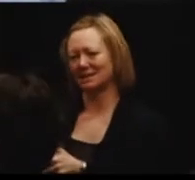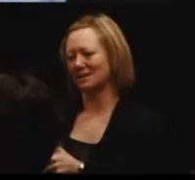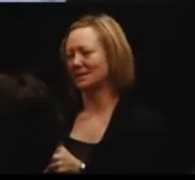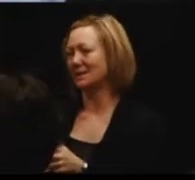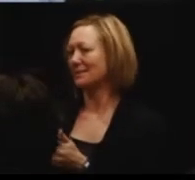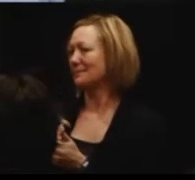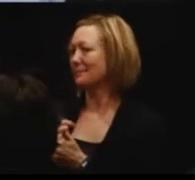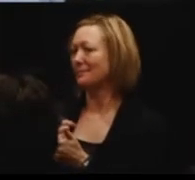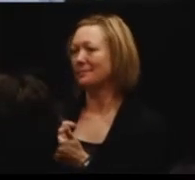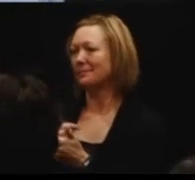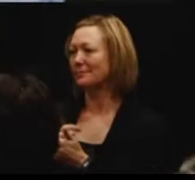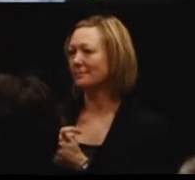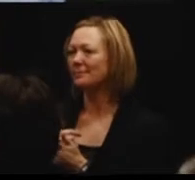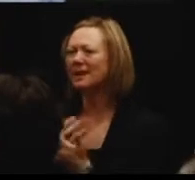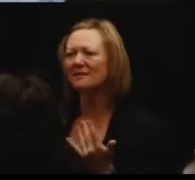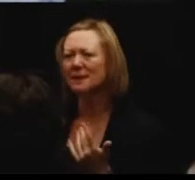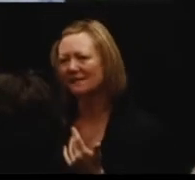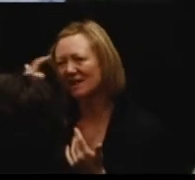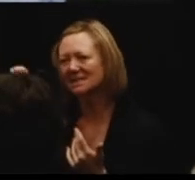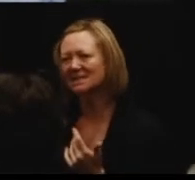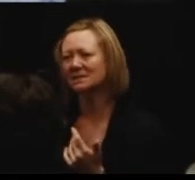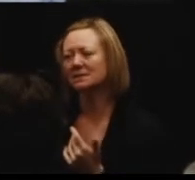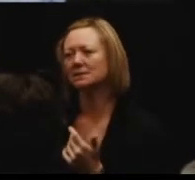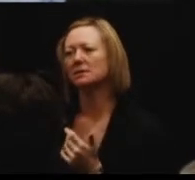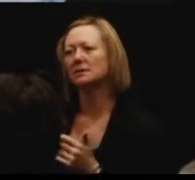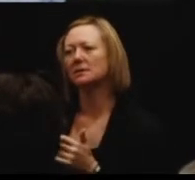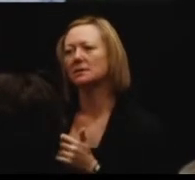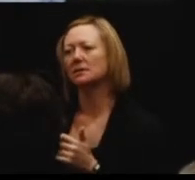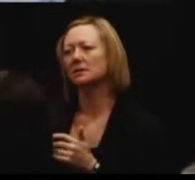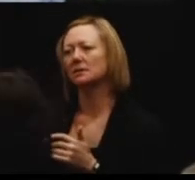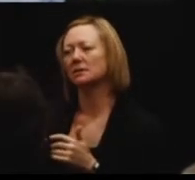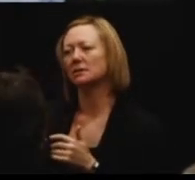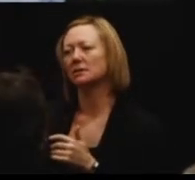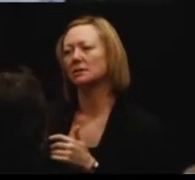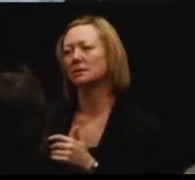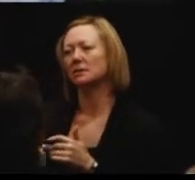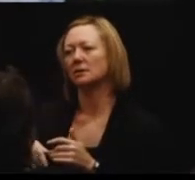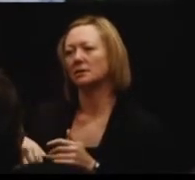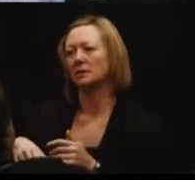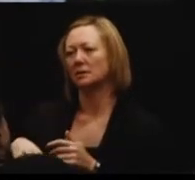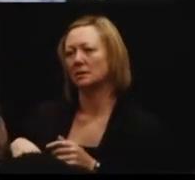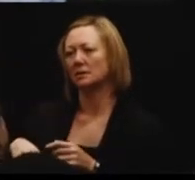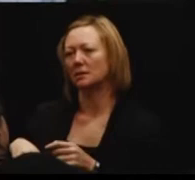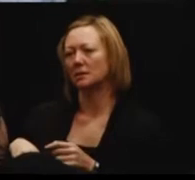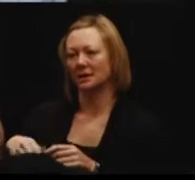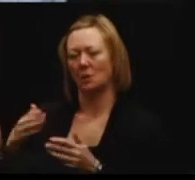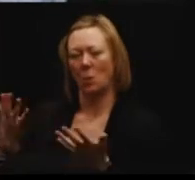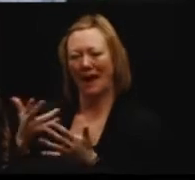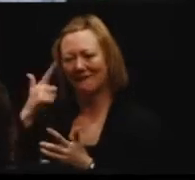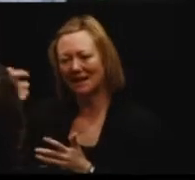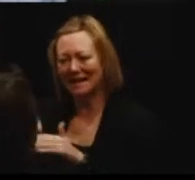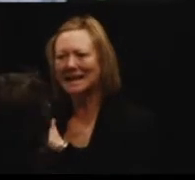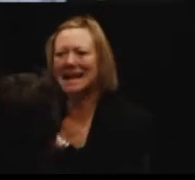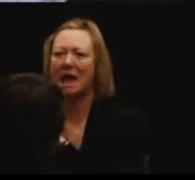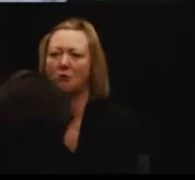in garages. Yeah, sure, you've got the guys who have actually been at university and left university to go and create a product in garage. You don't